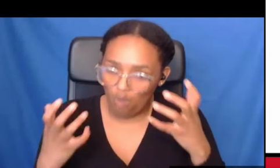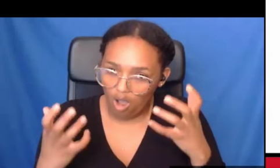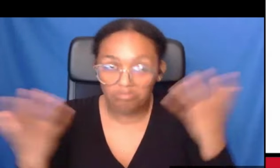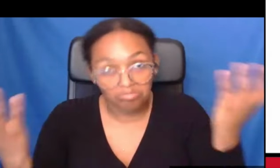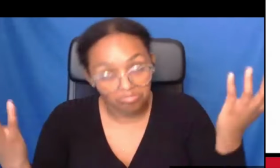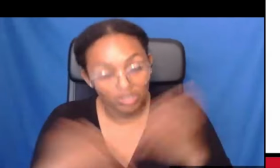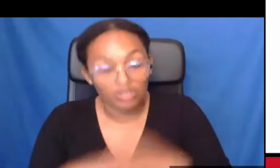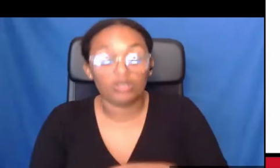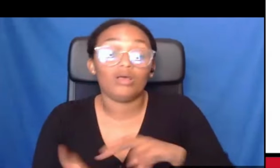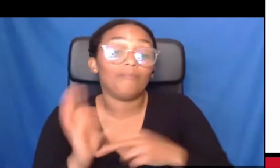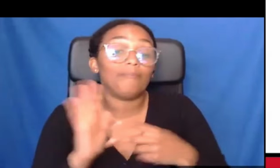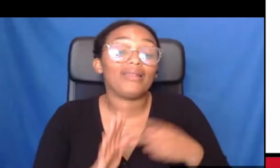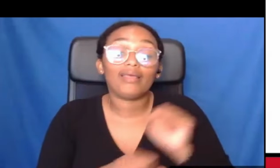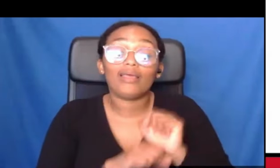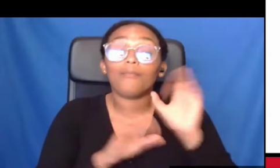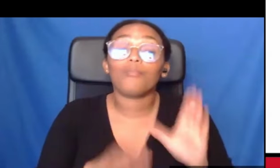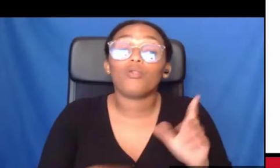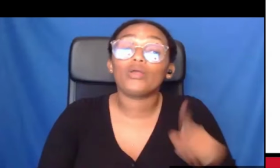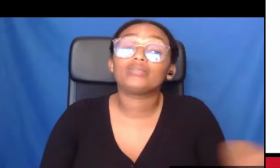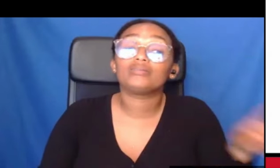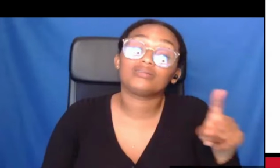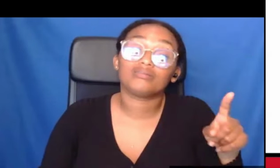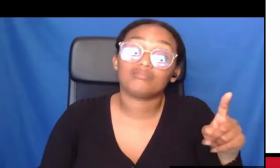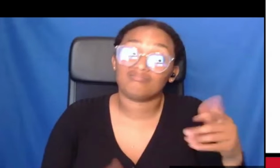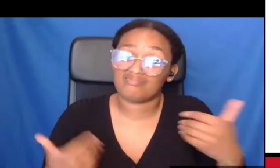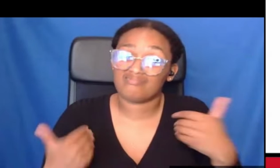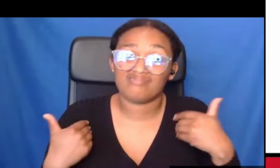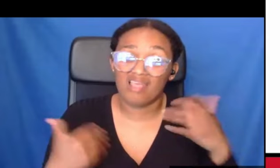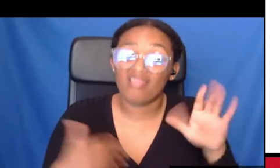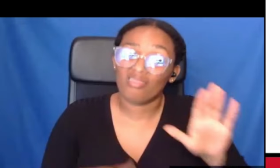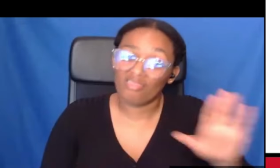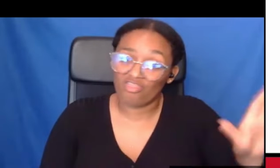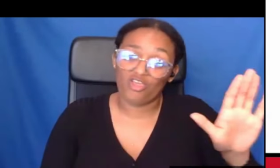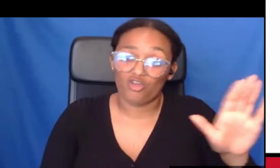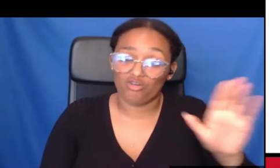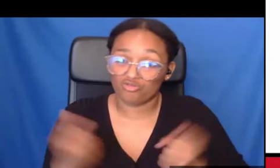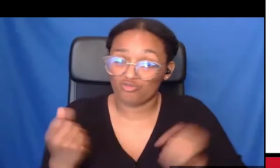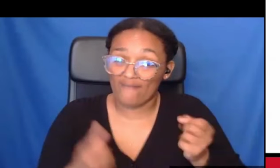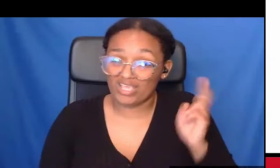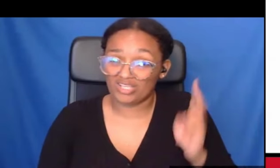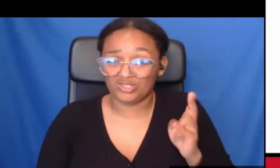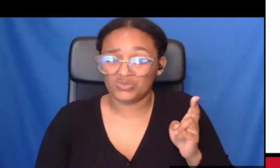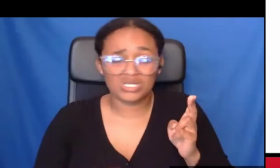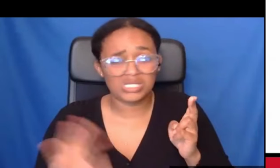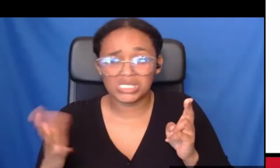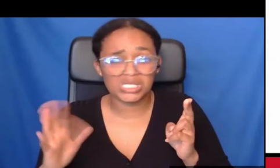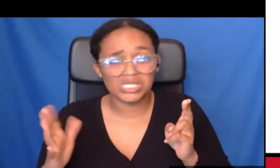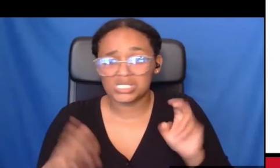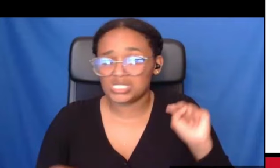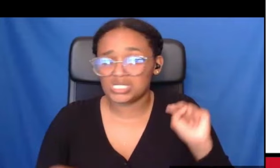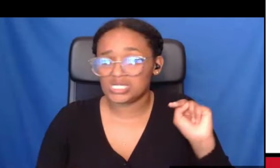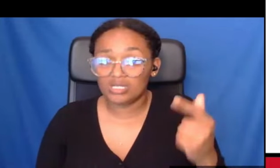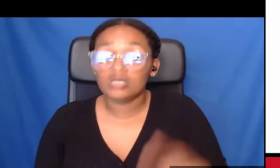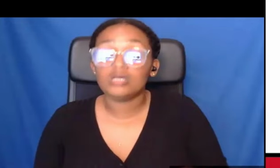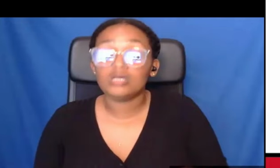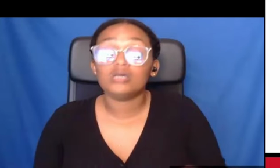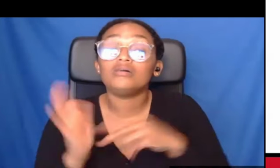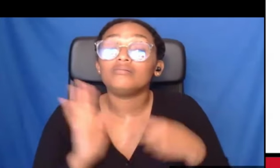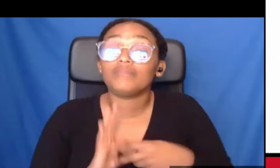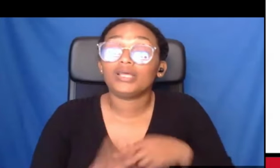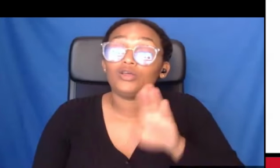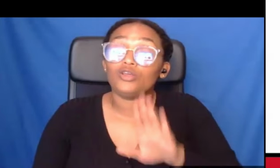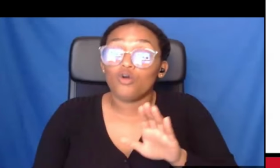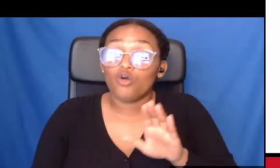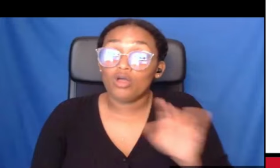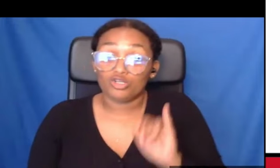hire employees and should those employees have poor driving records, such that your insurer does not want to